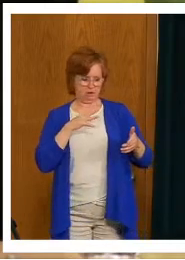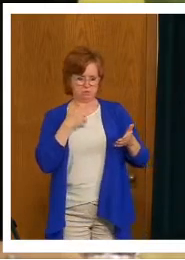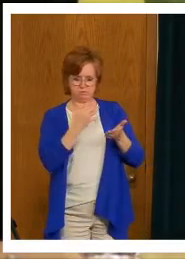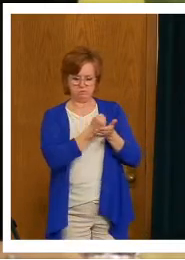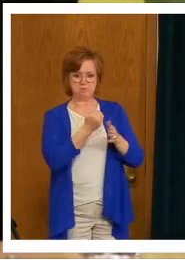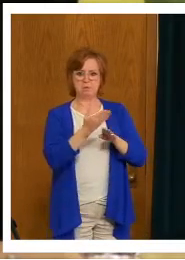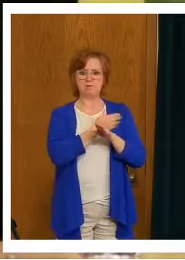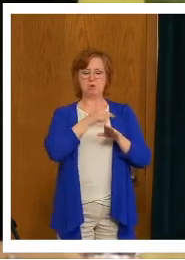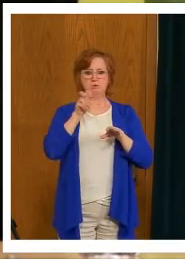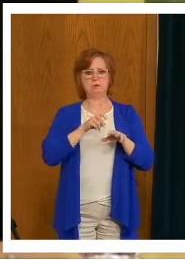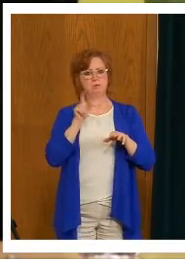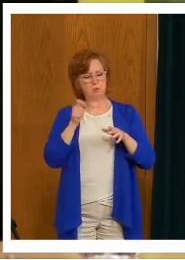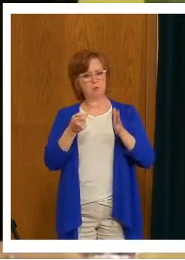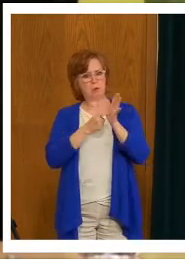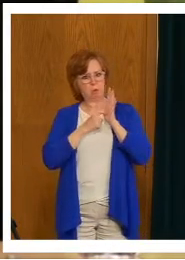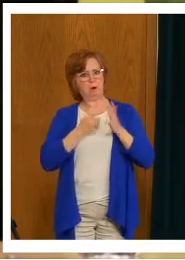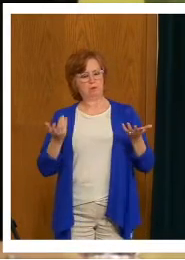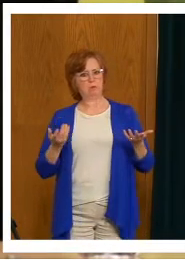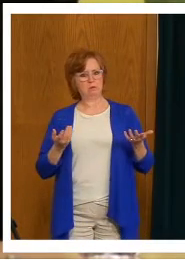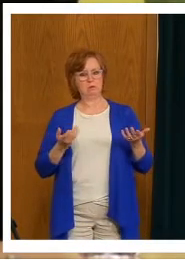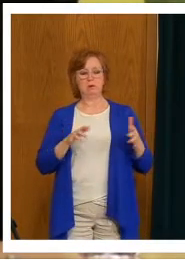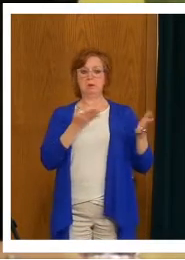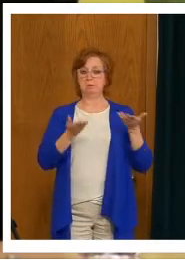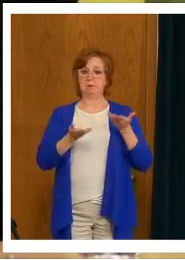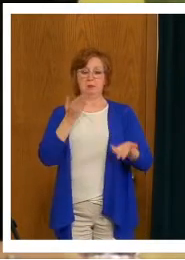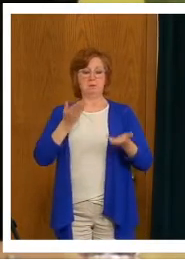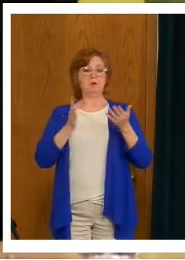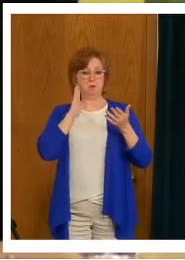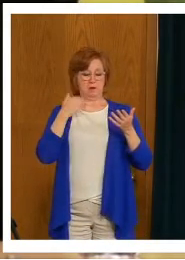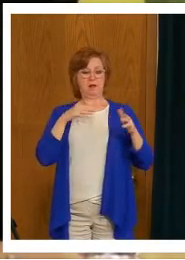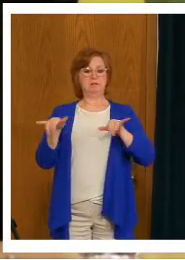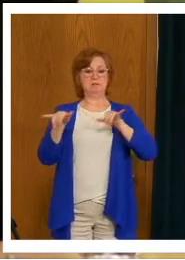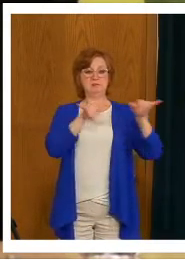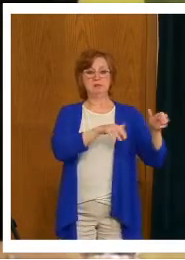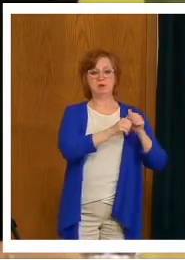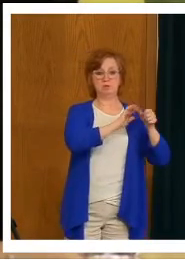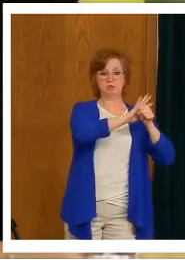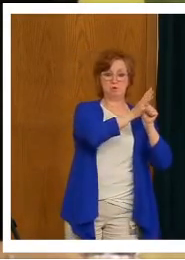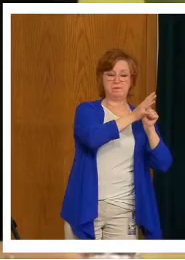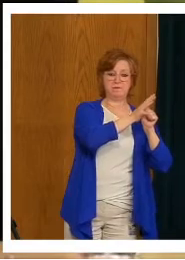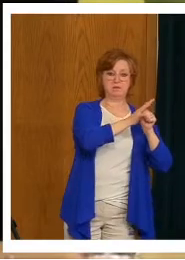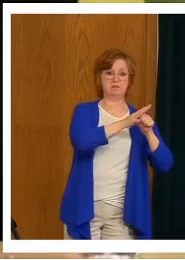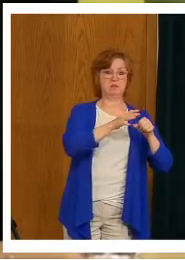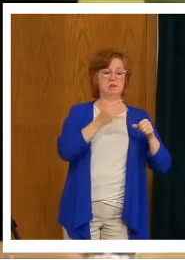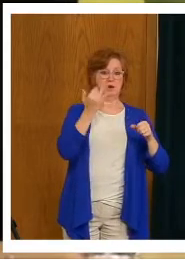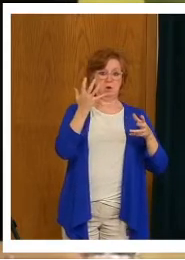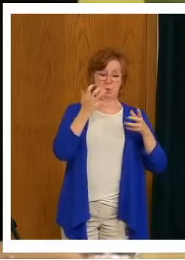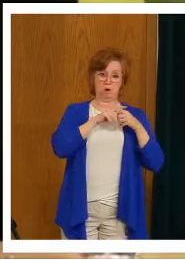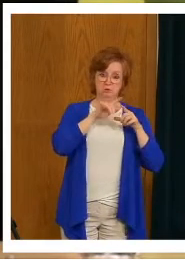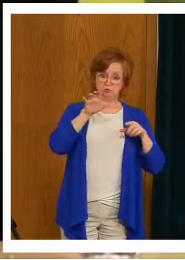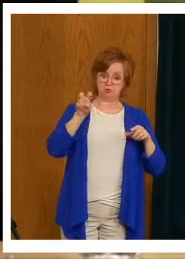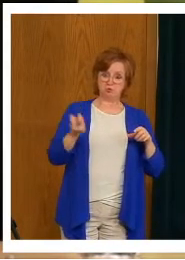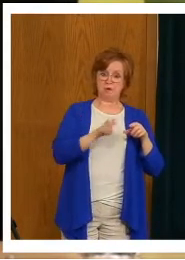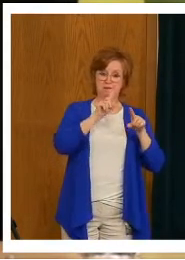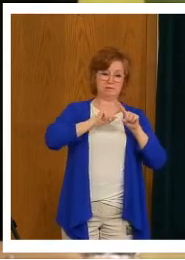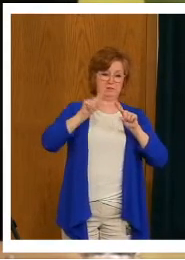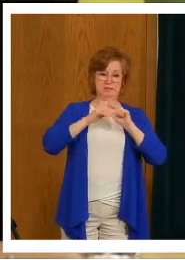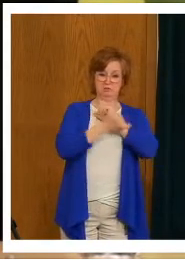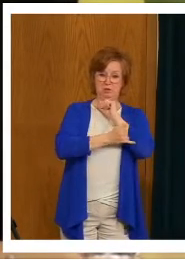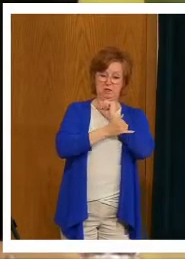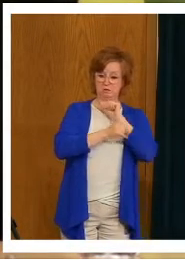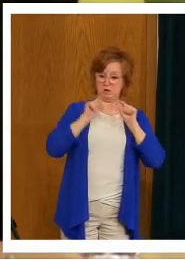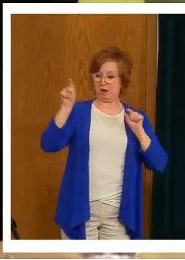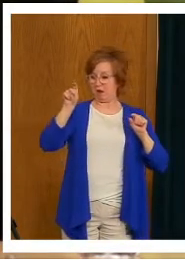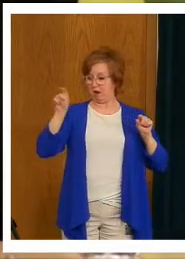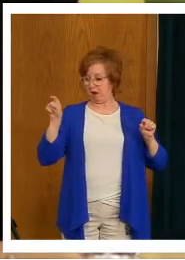2 doses of your COVID vaccination before you travel to those areas. What we're asking Canada to start to do, and again, not